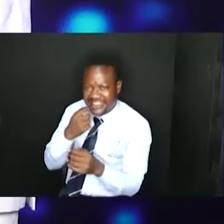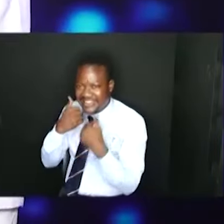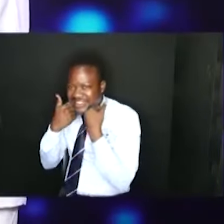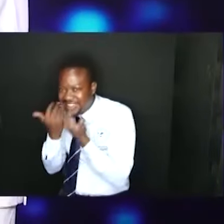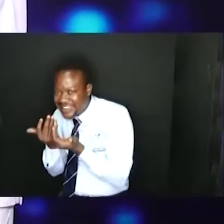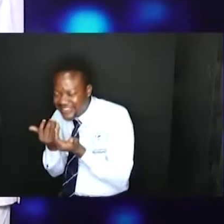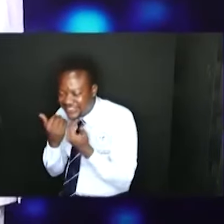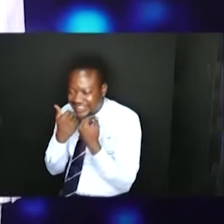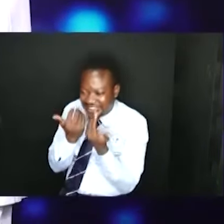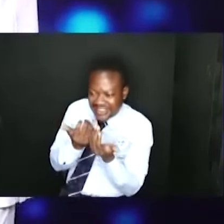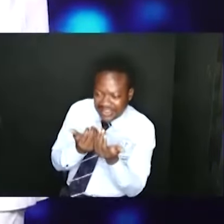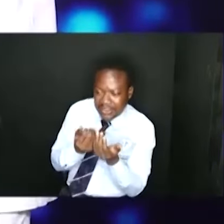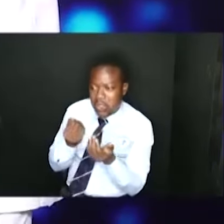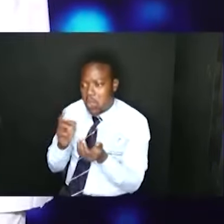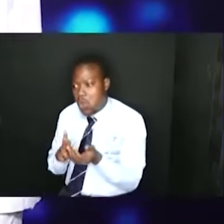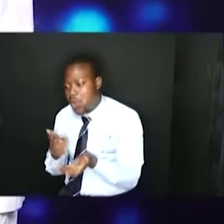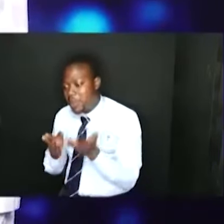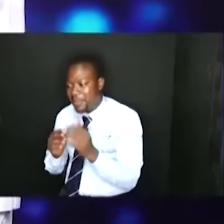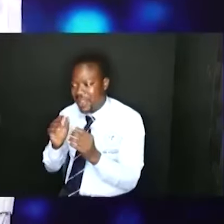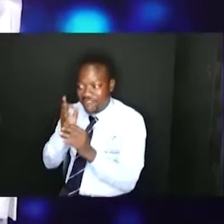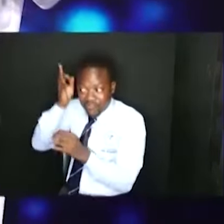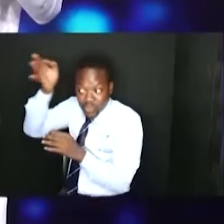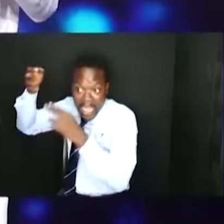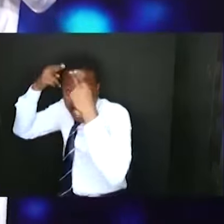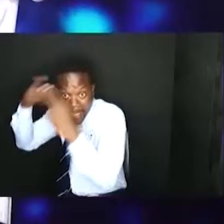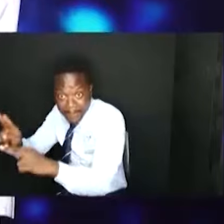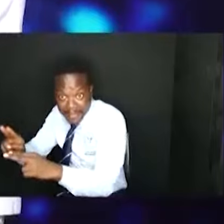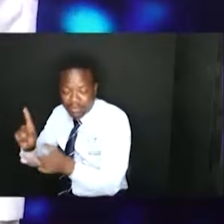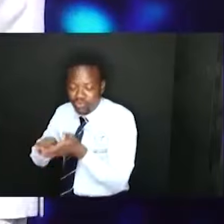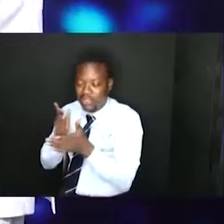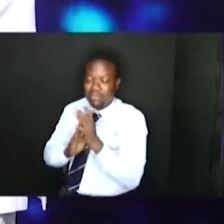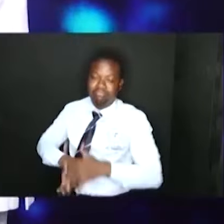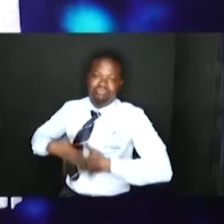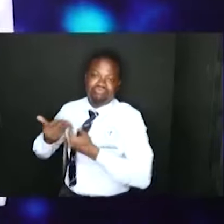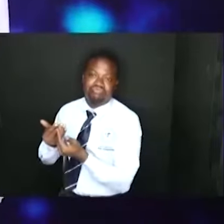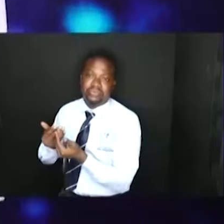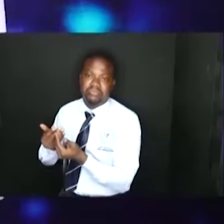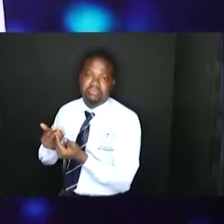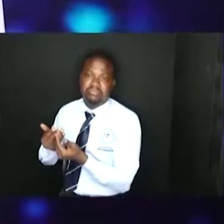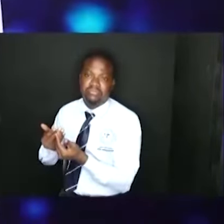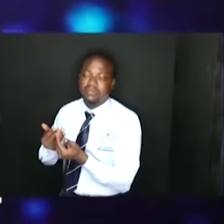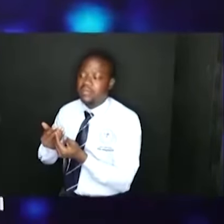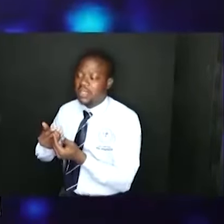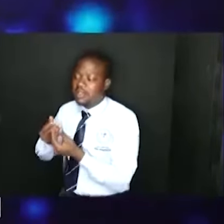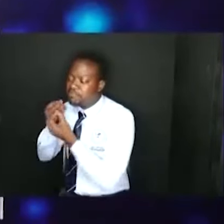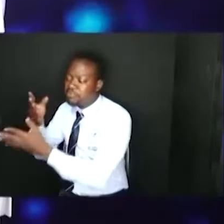Or the consequences. You simply confess to